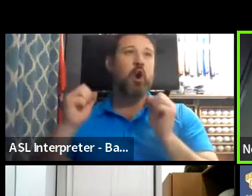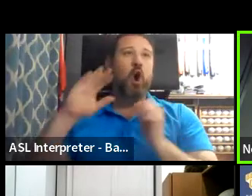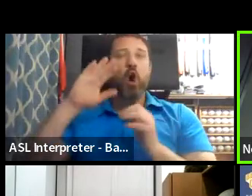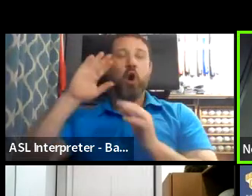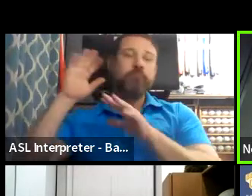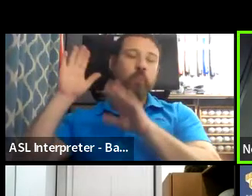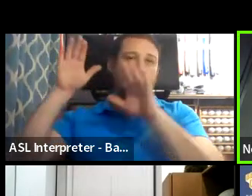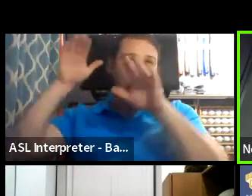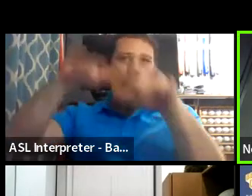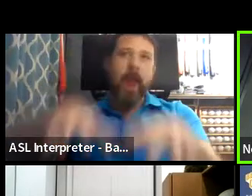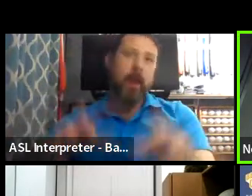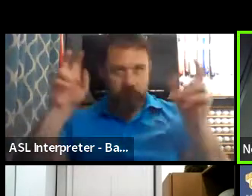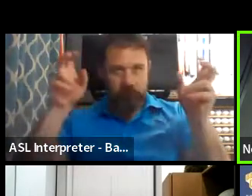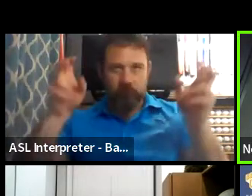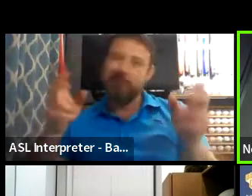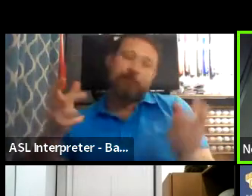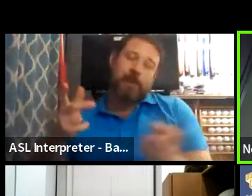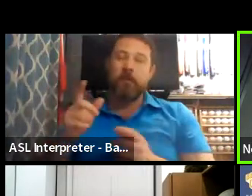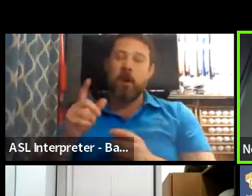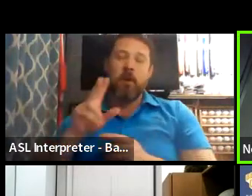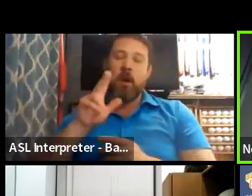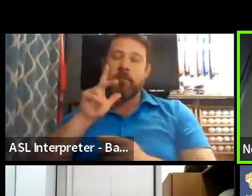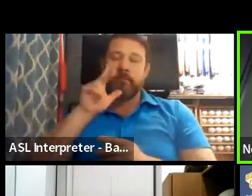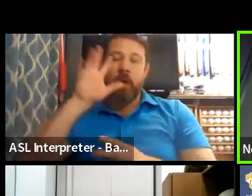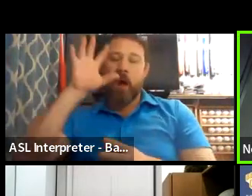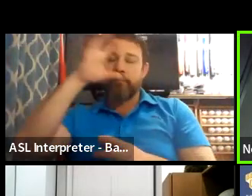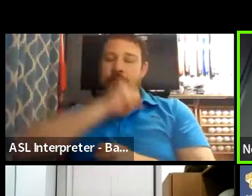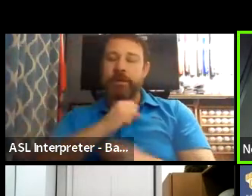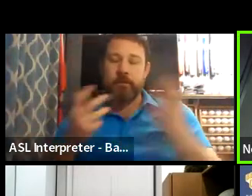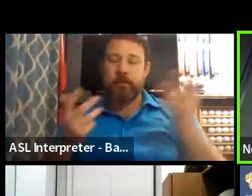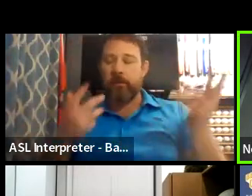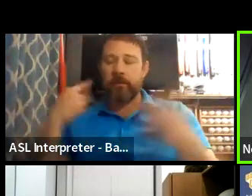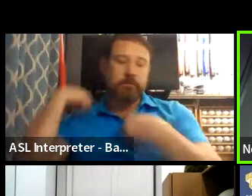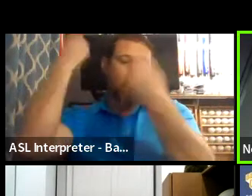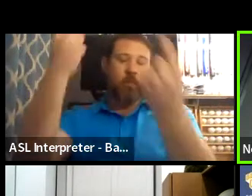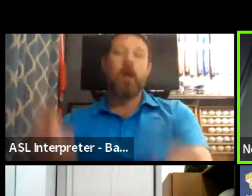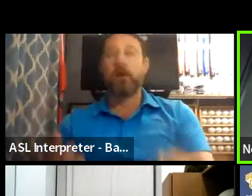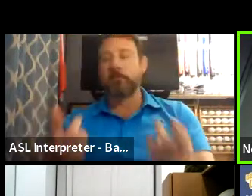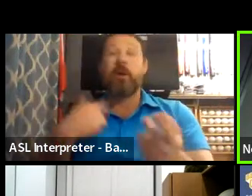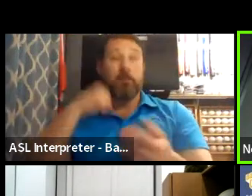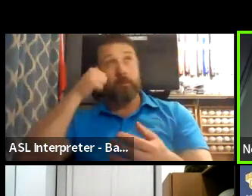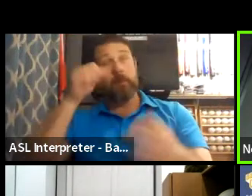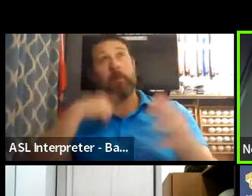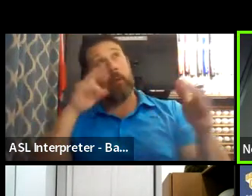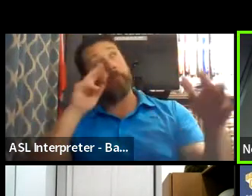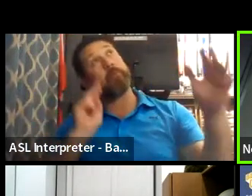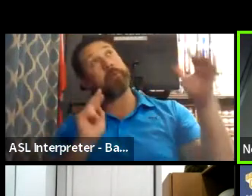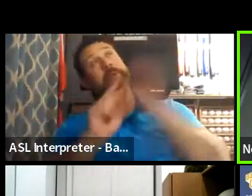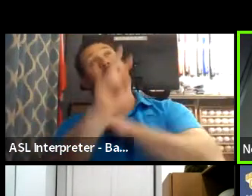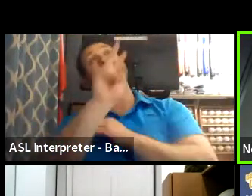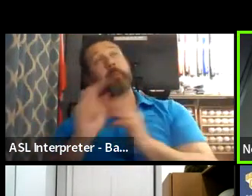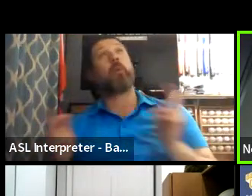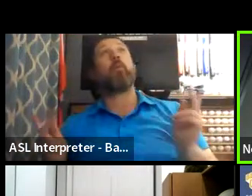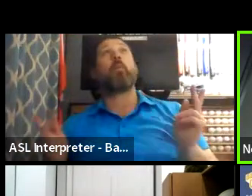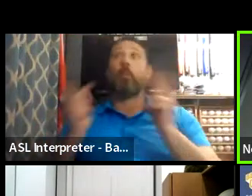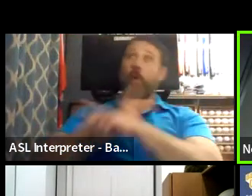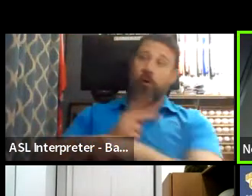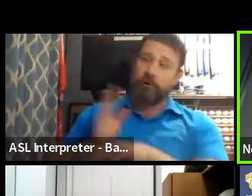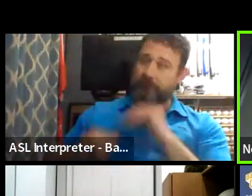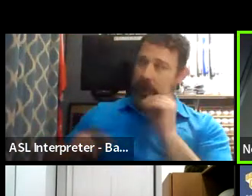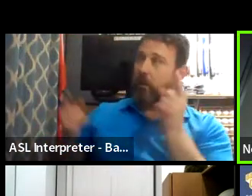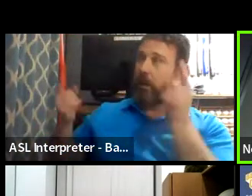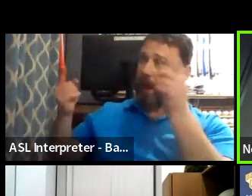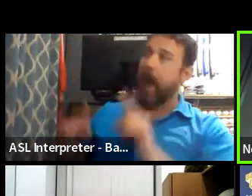unpredictable this entire time. So even though this is the first time I remember where our prediction was that it would be worse than what actually